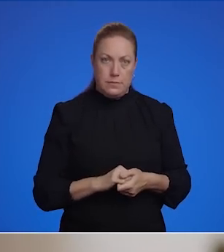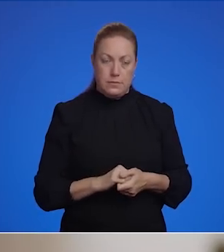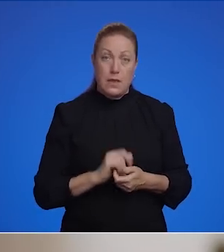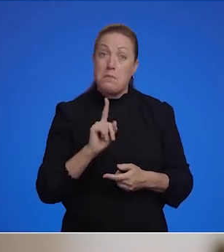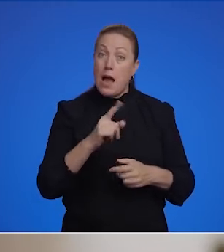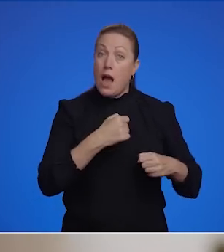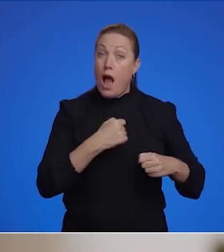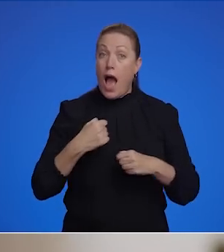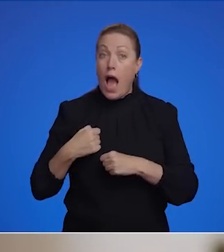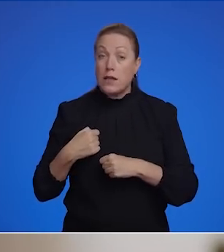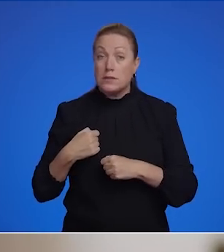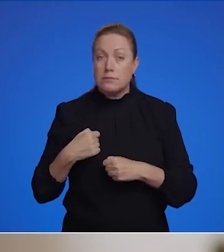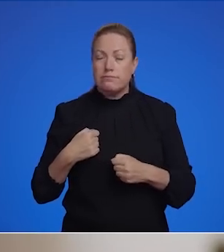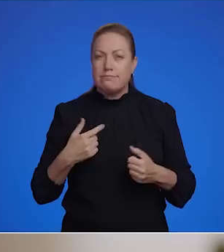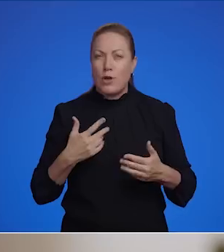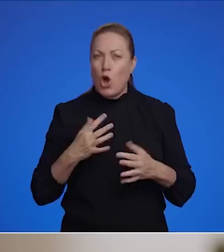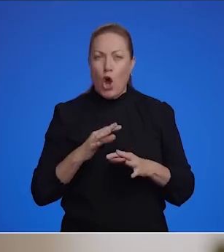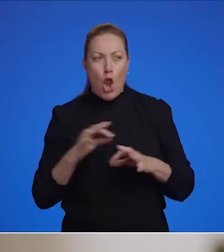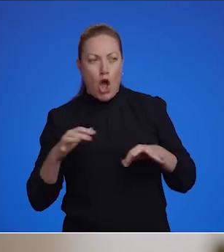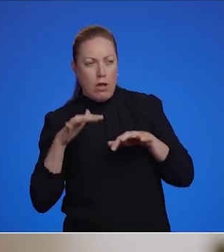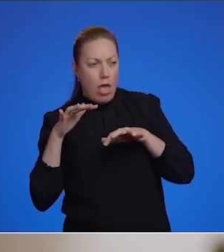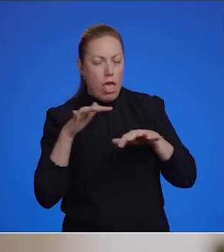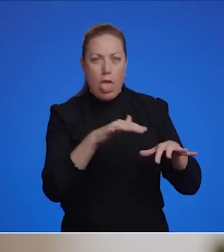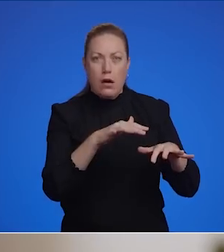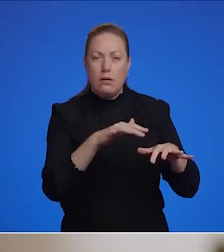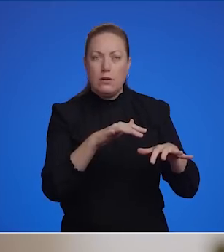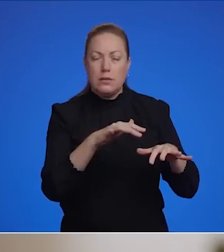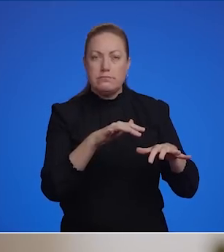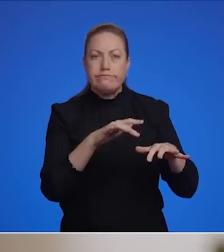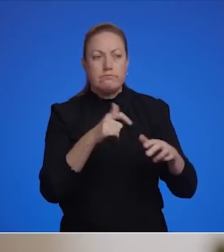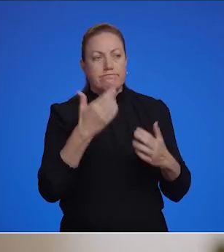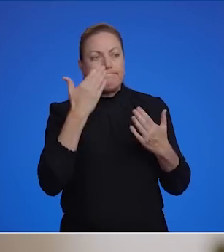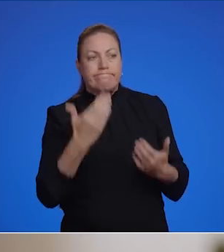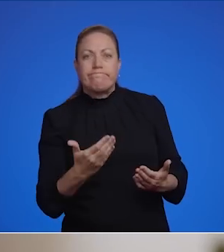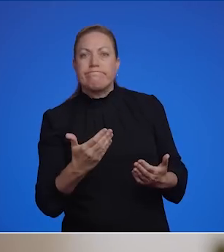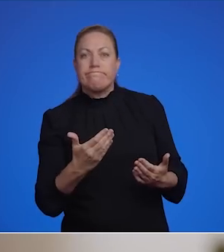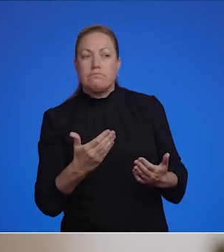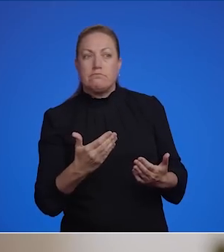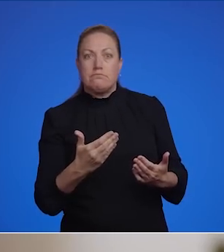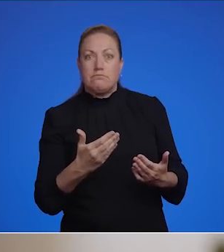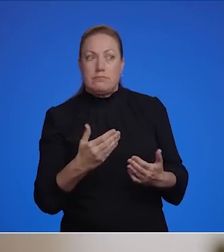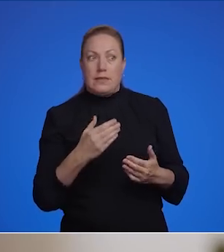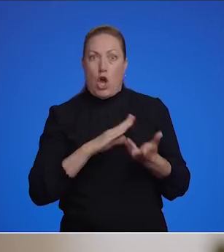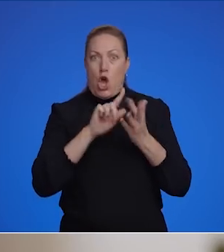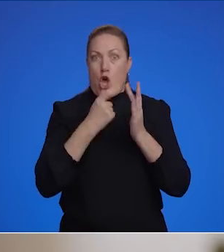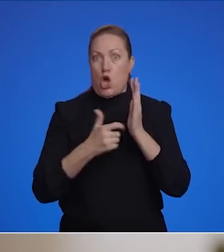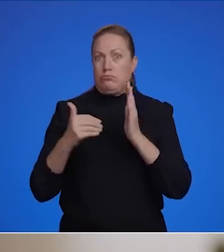But the guards treated him humanely. He was astonished. They showed